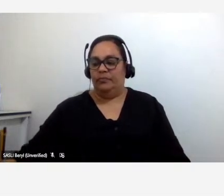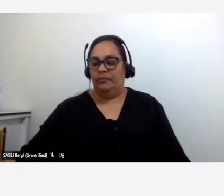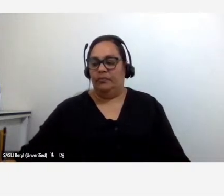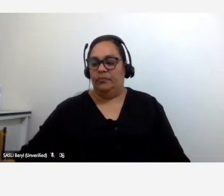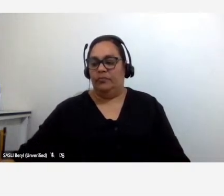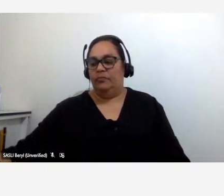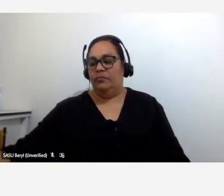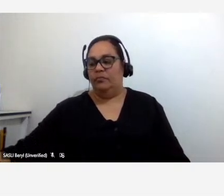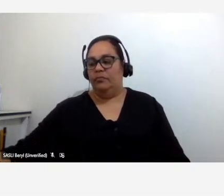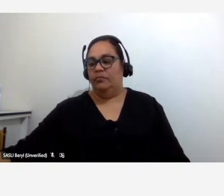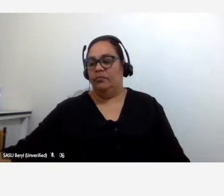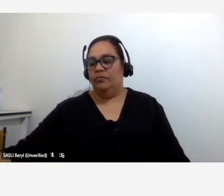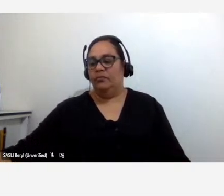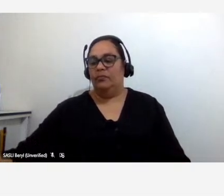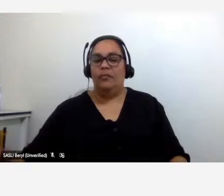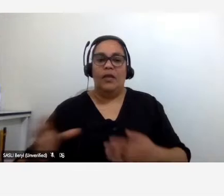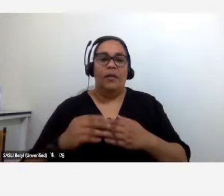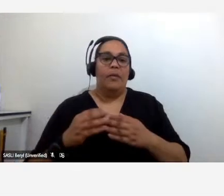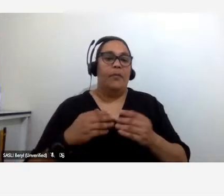Members, any follow-up questions?